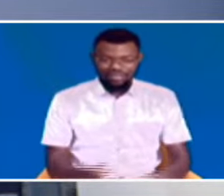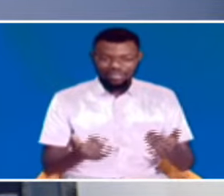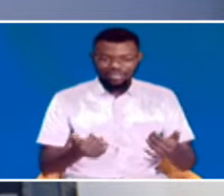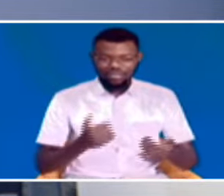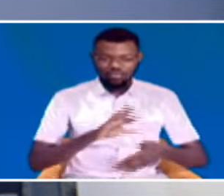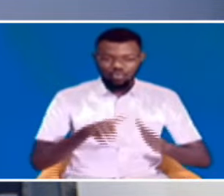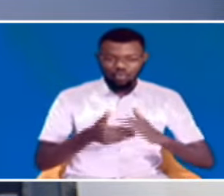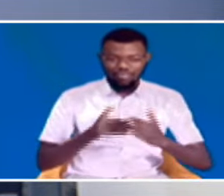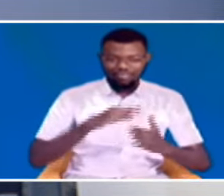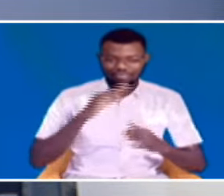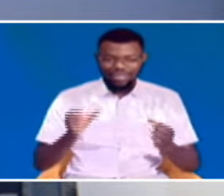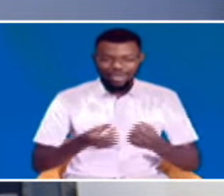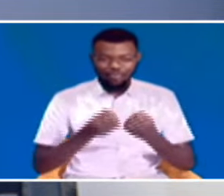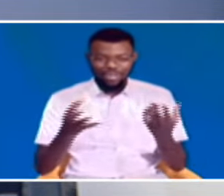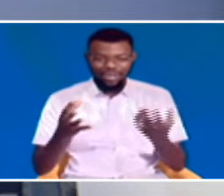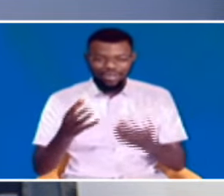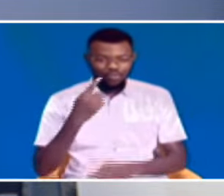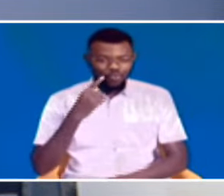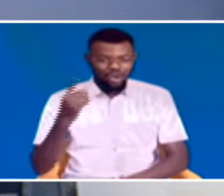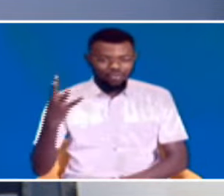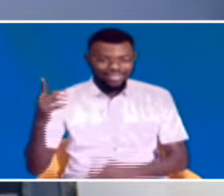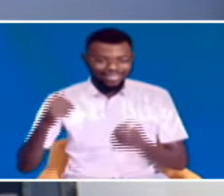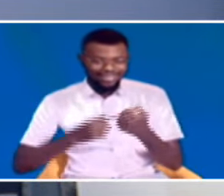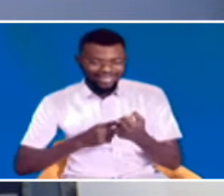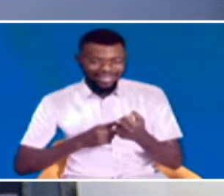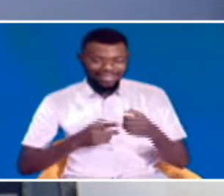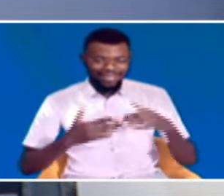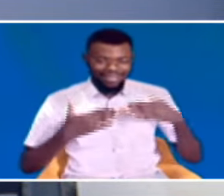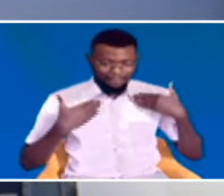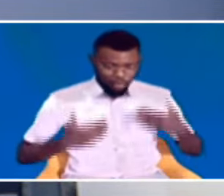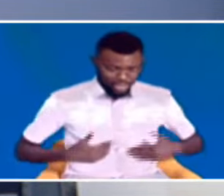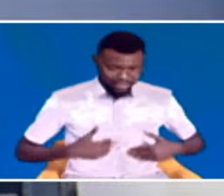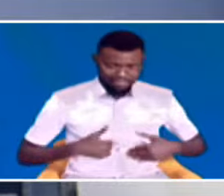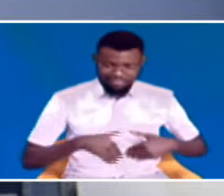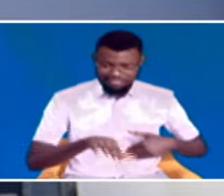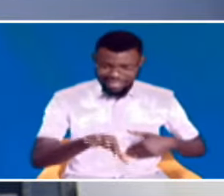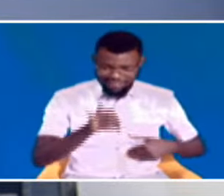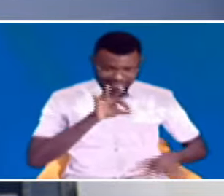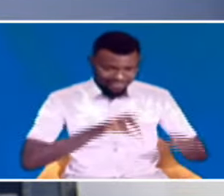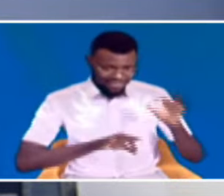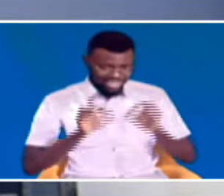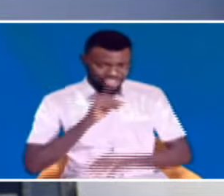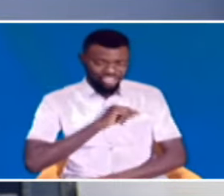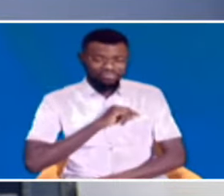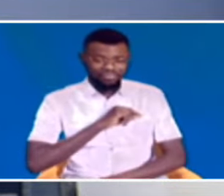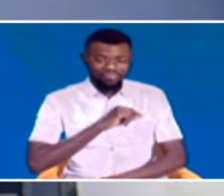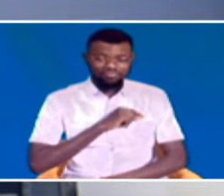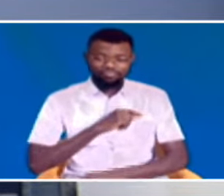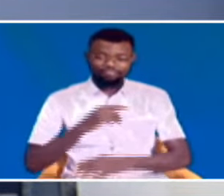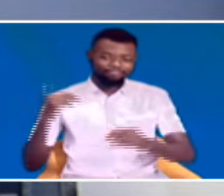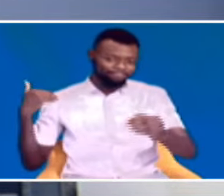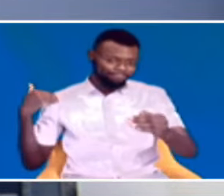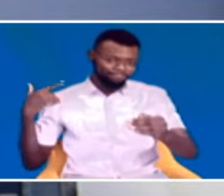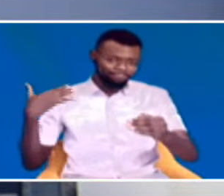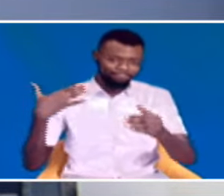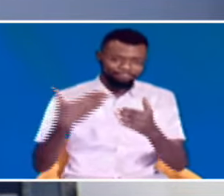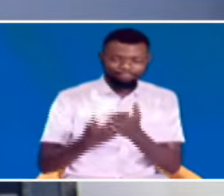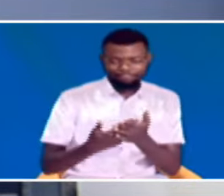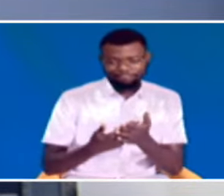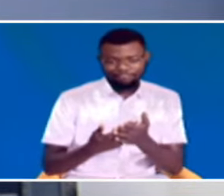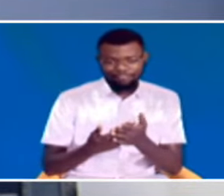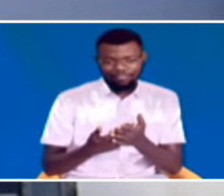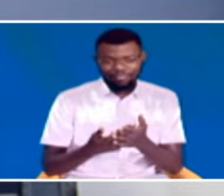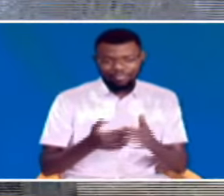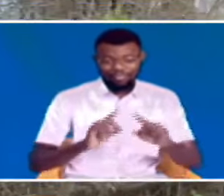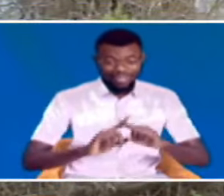total 446 the number of bodies that have been exhumed since the exercise began in the Shakahola forest.